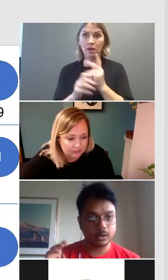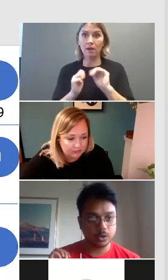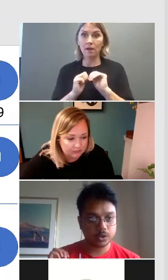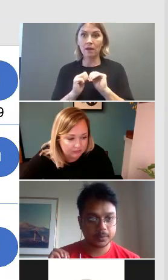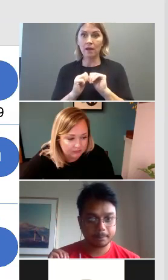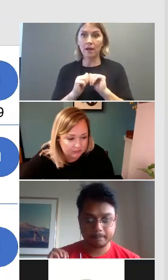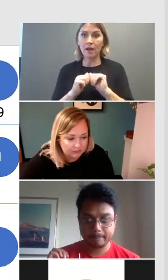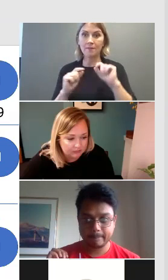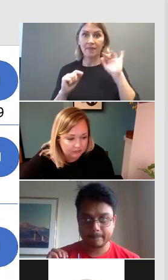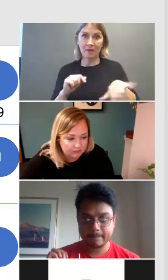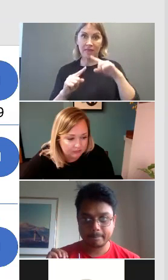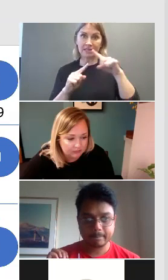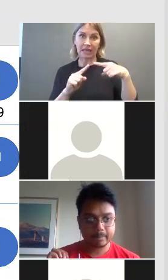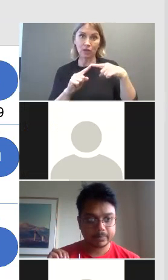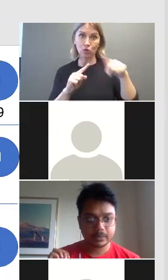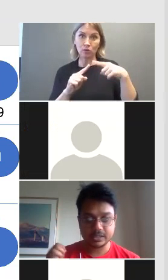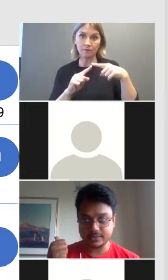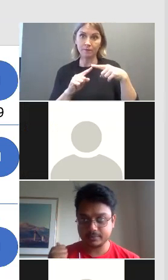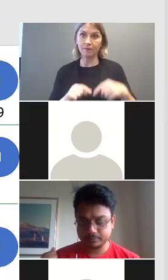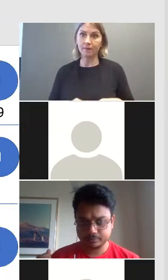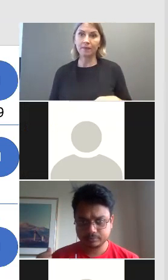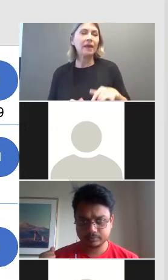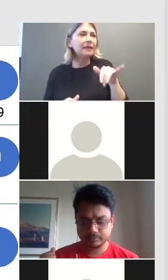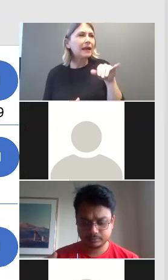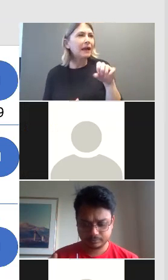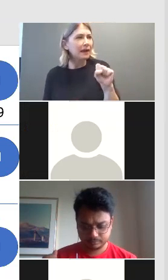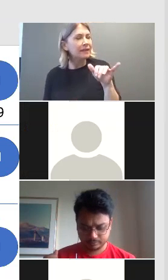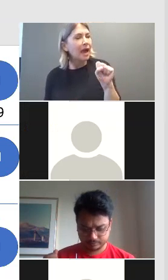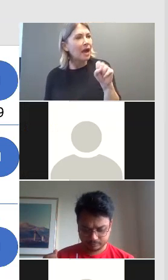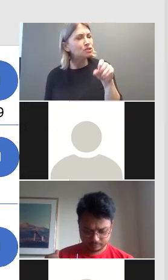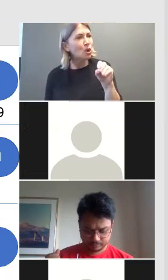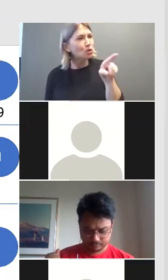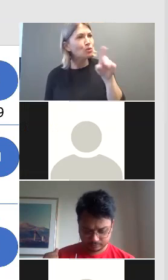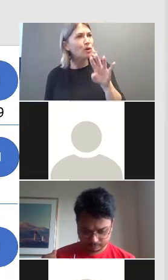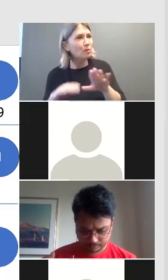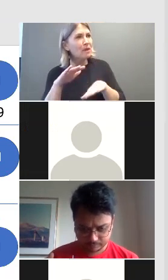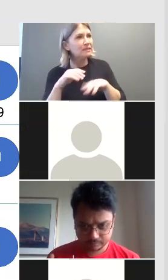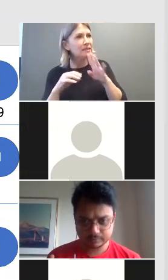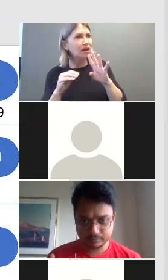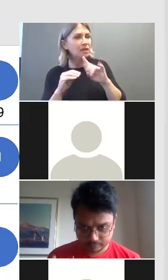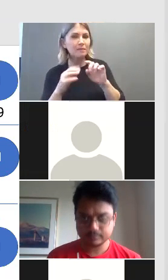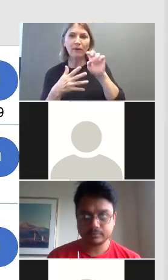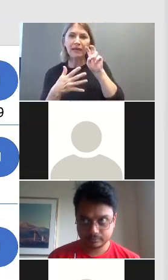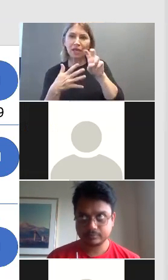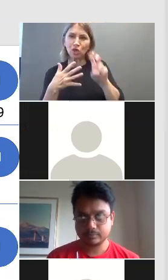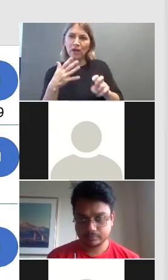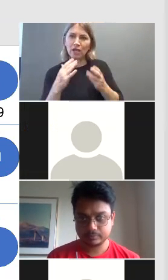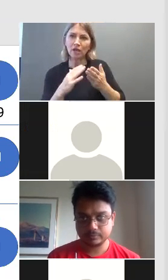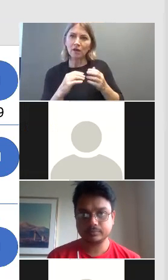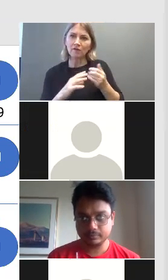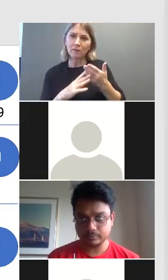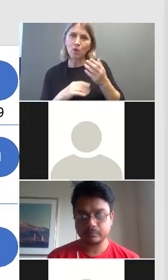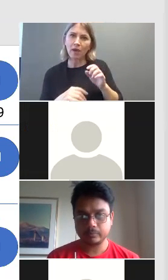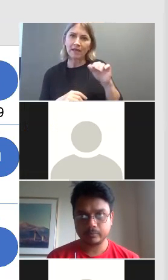whether there is a cycle or not? Yeah. Yes. So you're basically talking about you'd iterate through those in order from 0 to